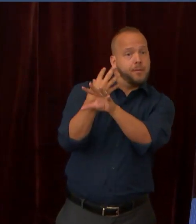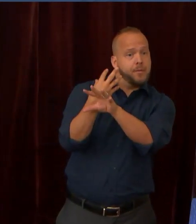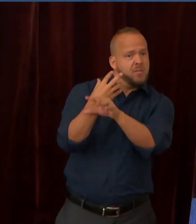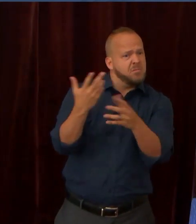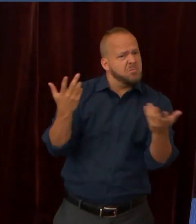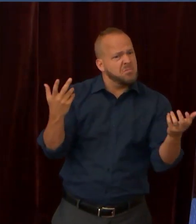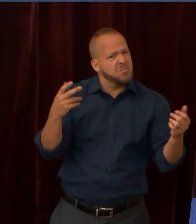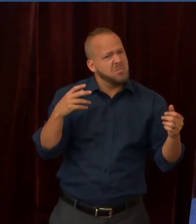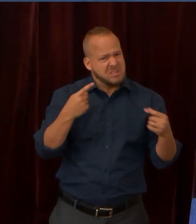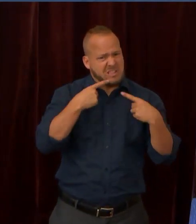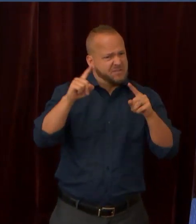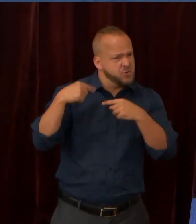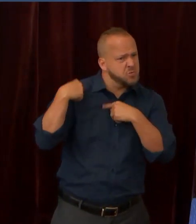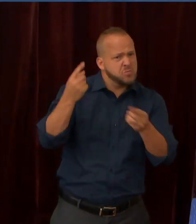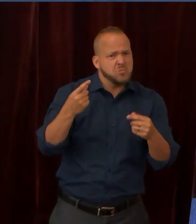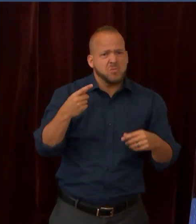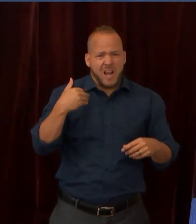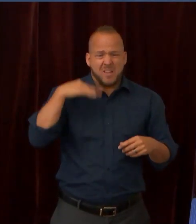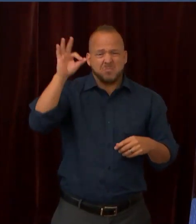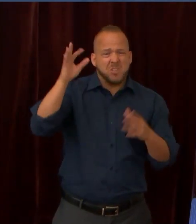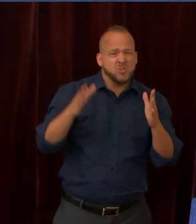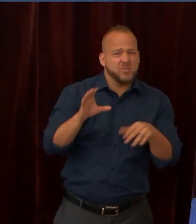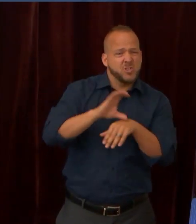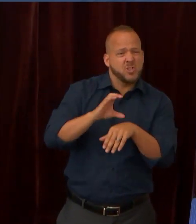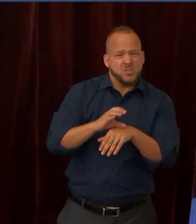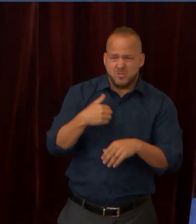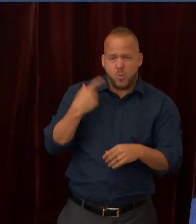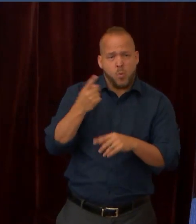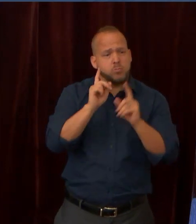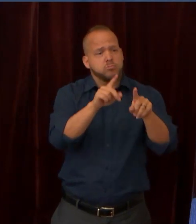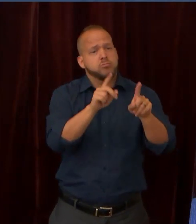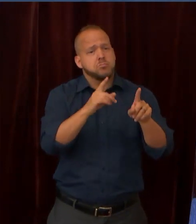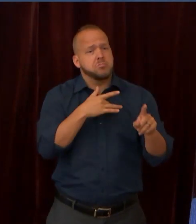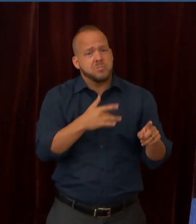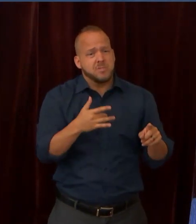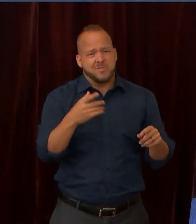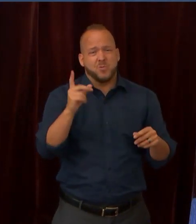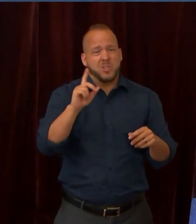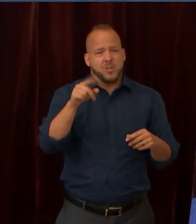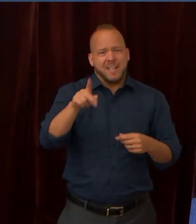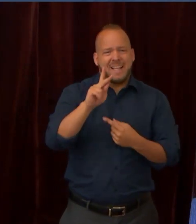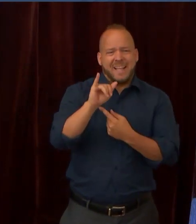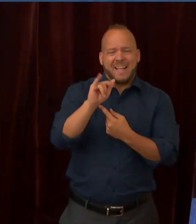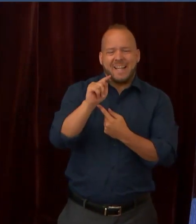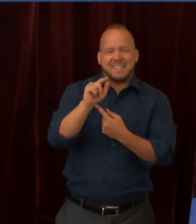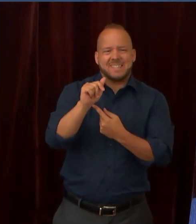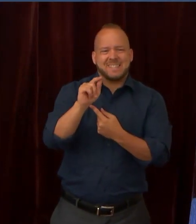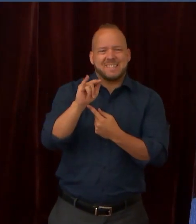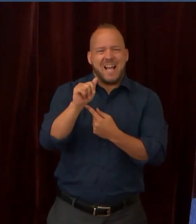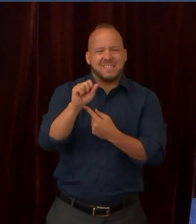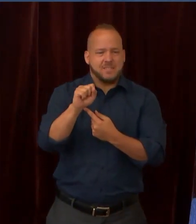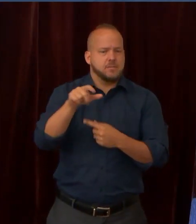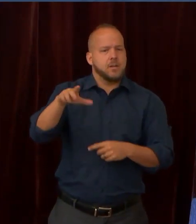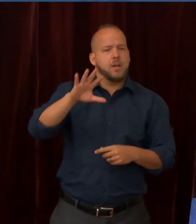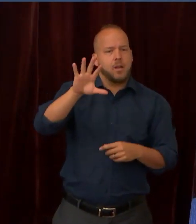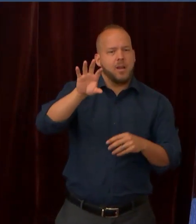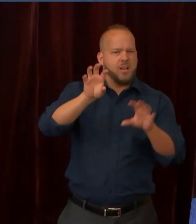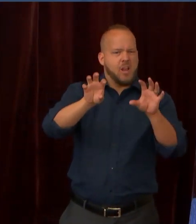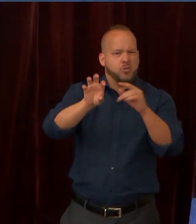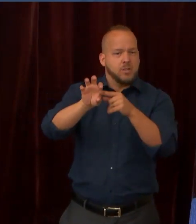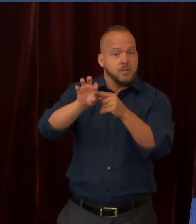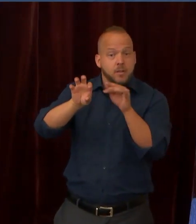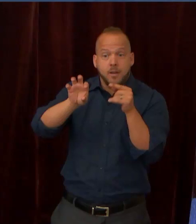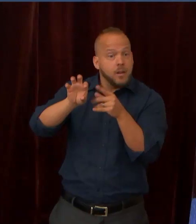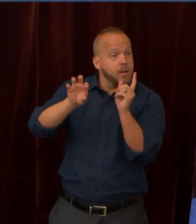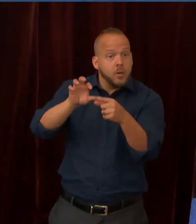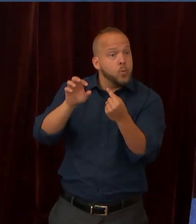a church I attend on occasion in Kitsap County. He told me that they've actually increased their participation since they've been having these